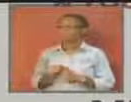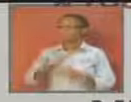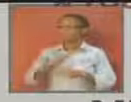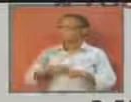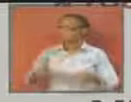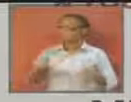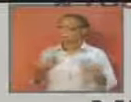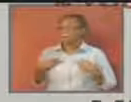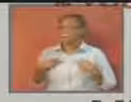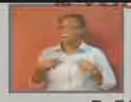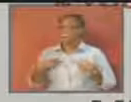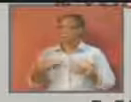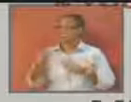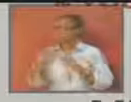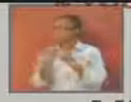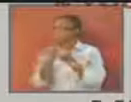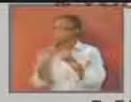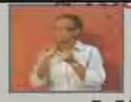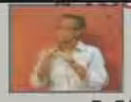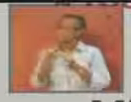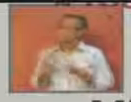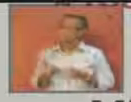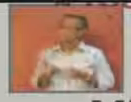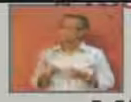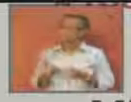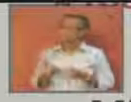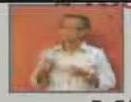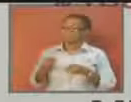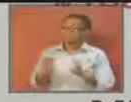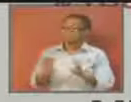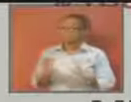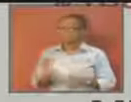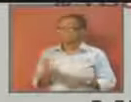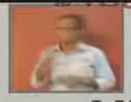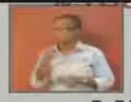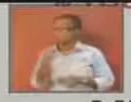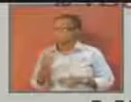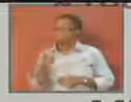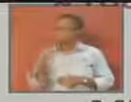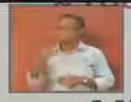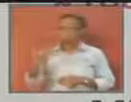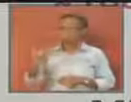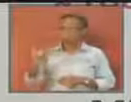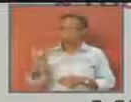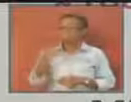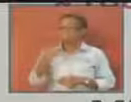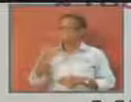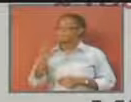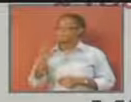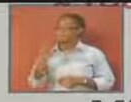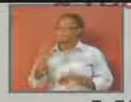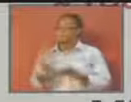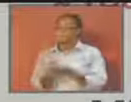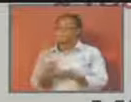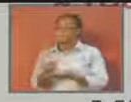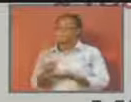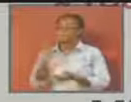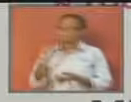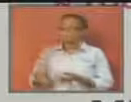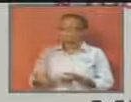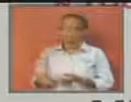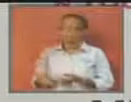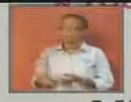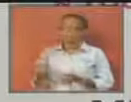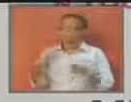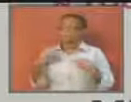date. And I need people to understand that. So WHO has not approved a treatment for this disease. There are now approved